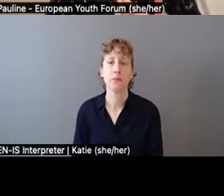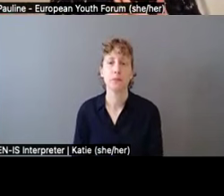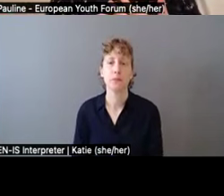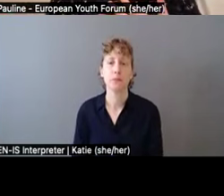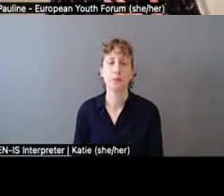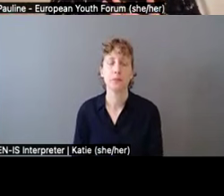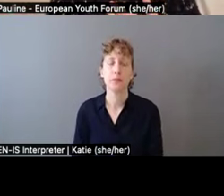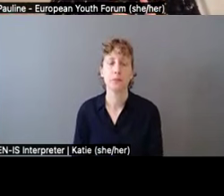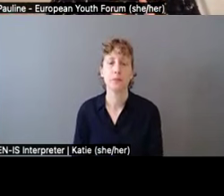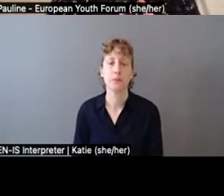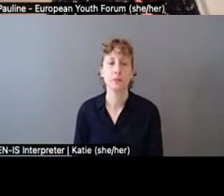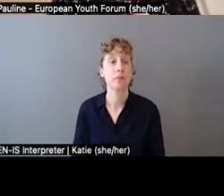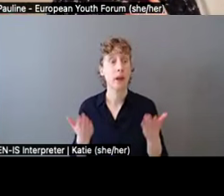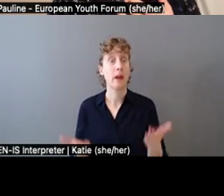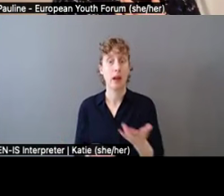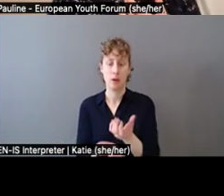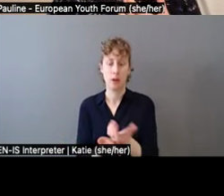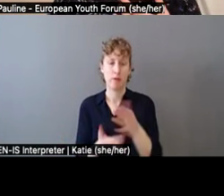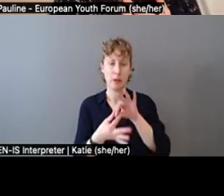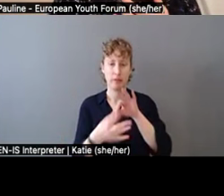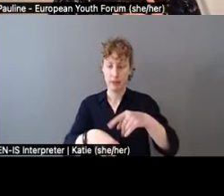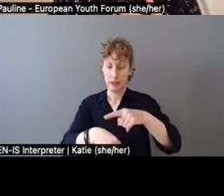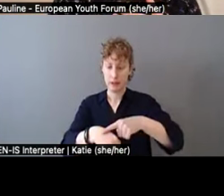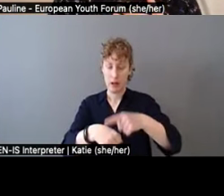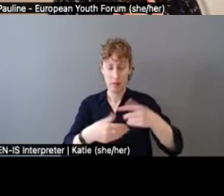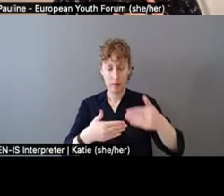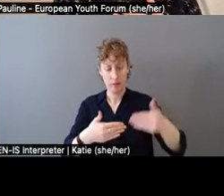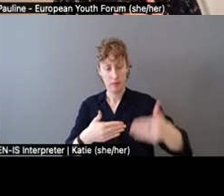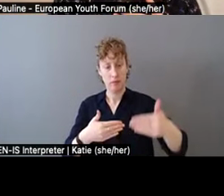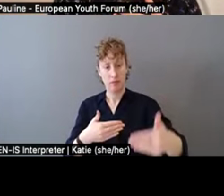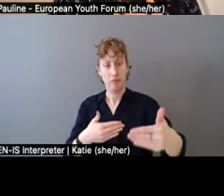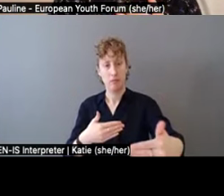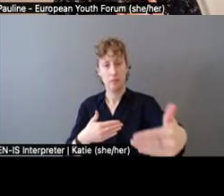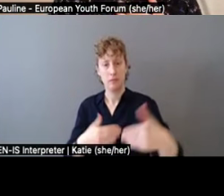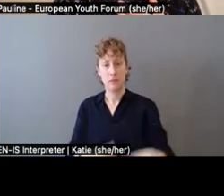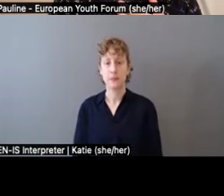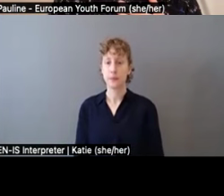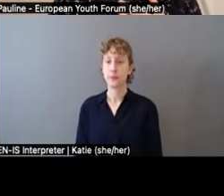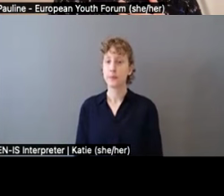some information on the timeline and the next steps.